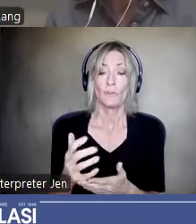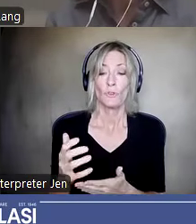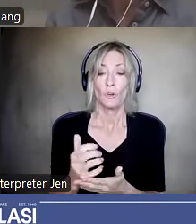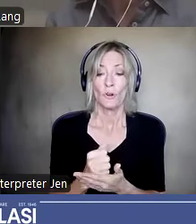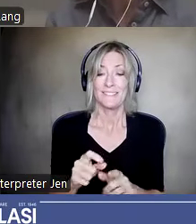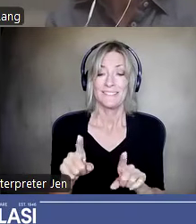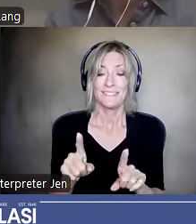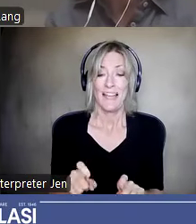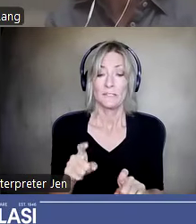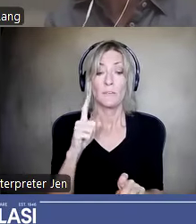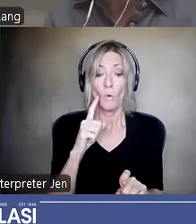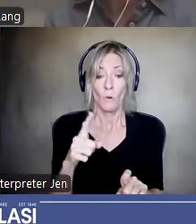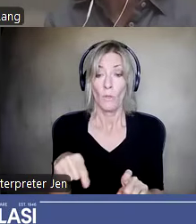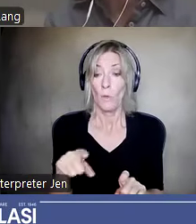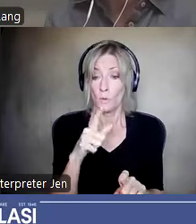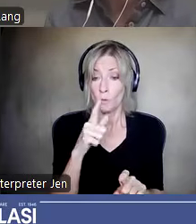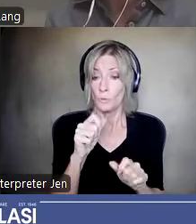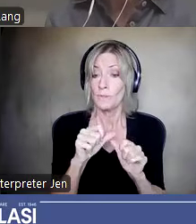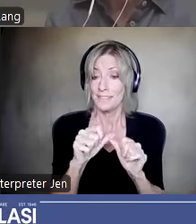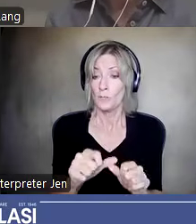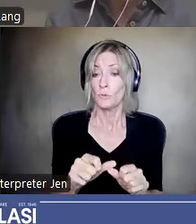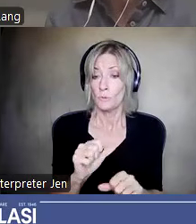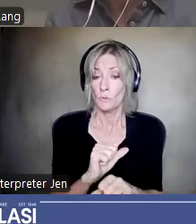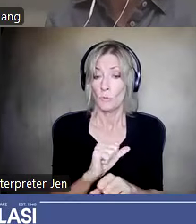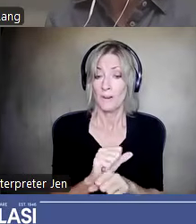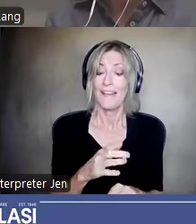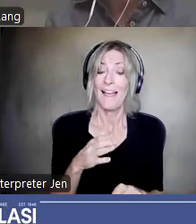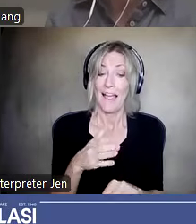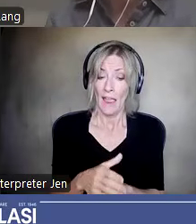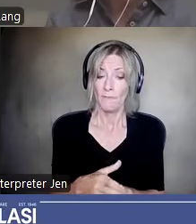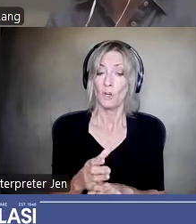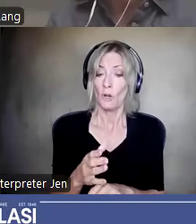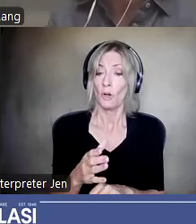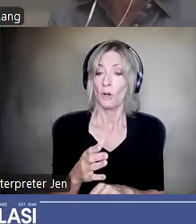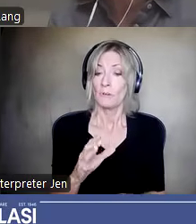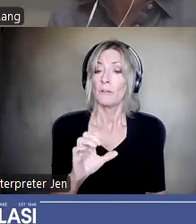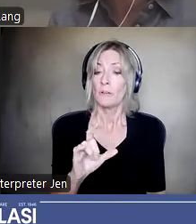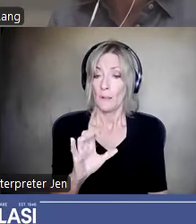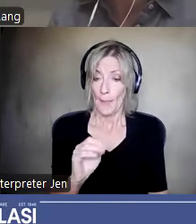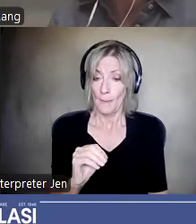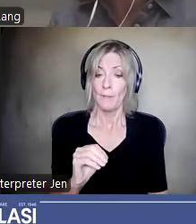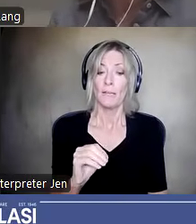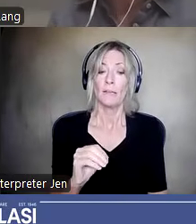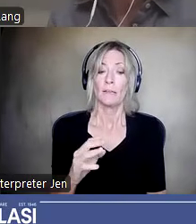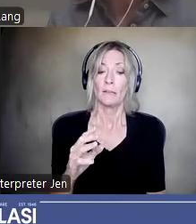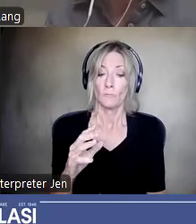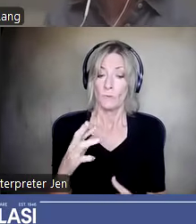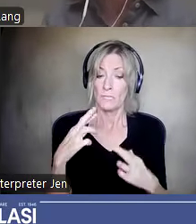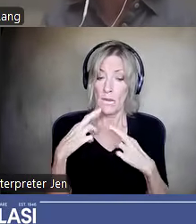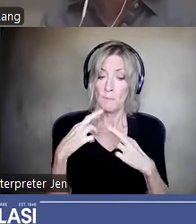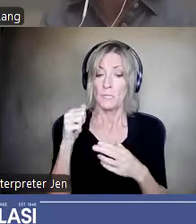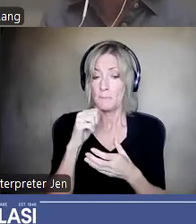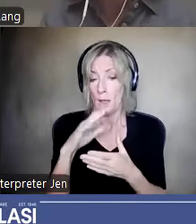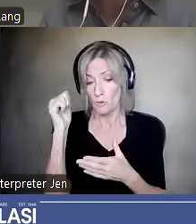for those who continue to work after claiming retirement, spousal, or survivor benefits early before their